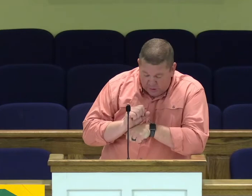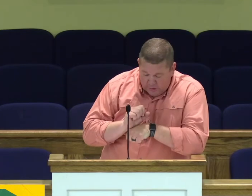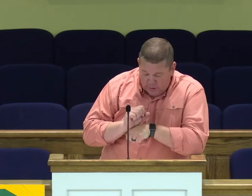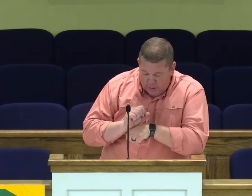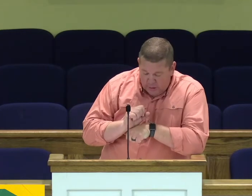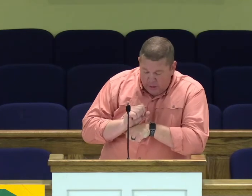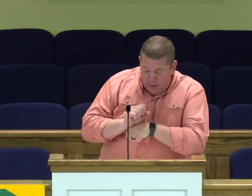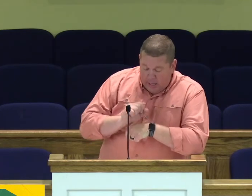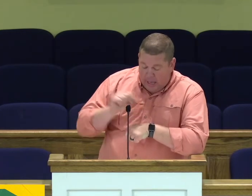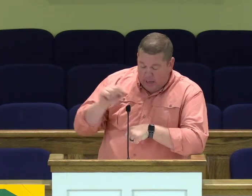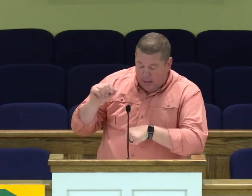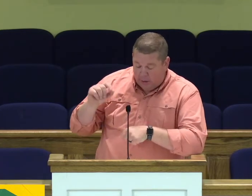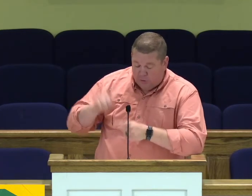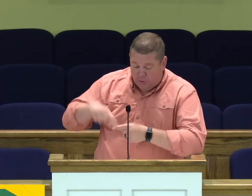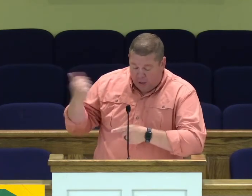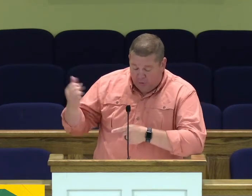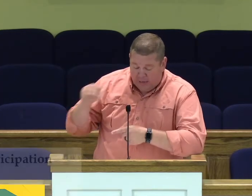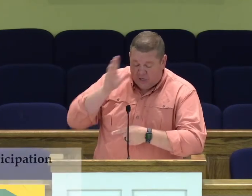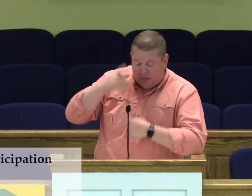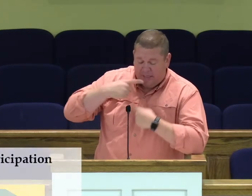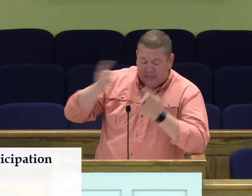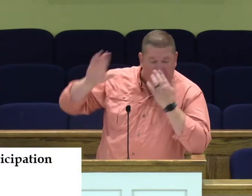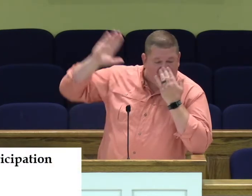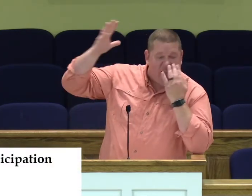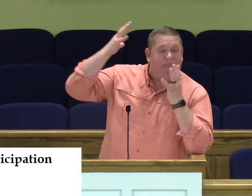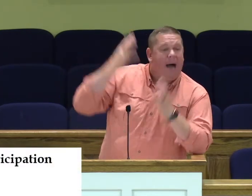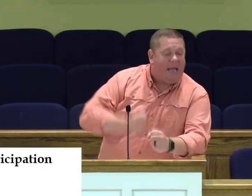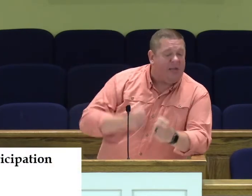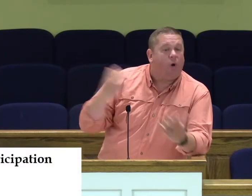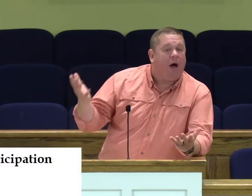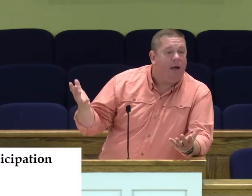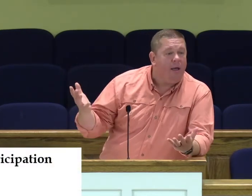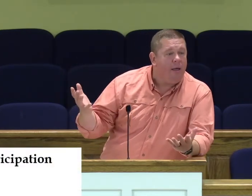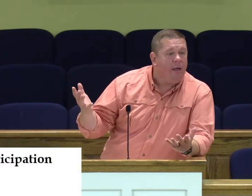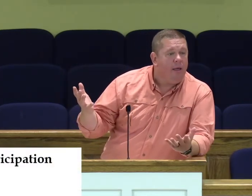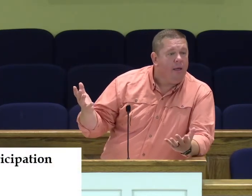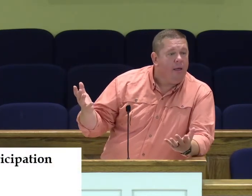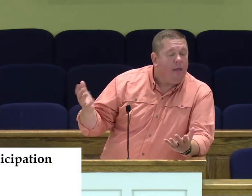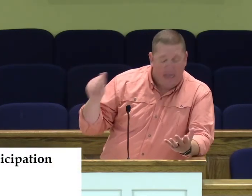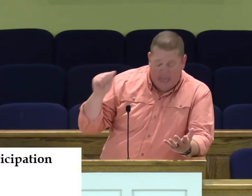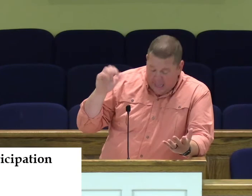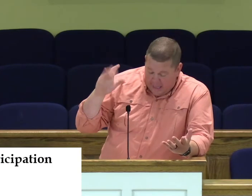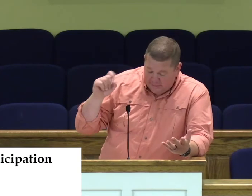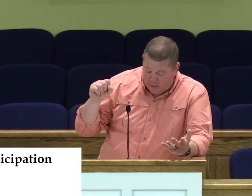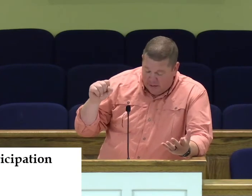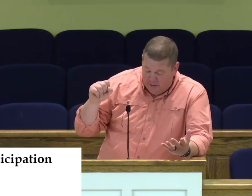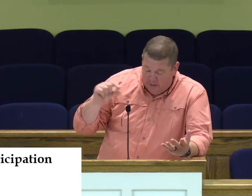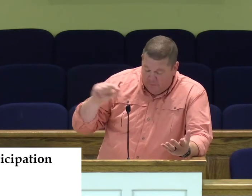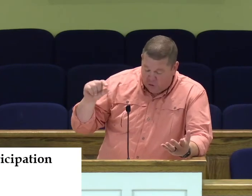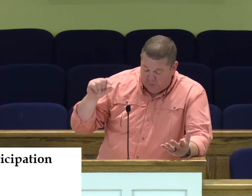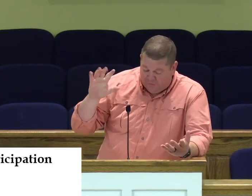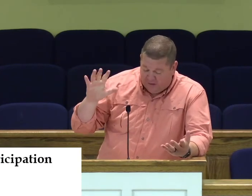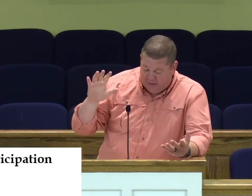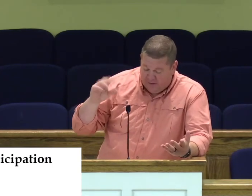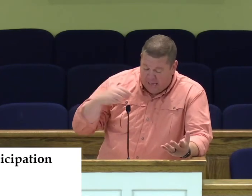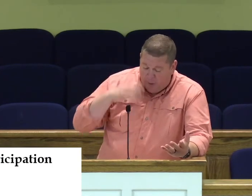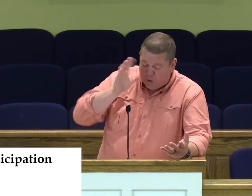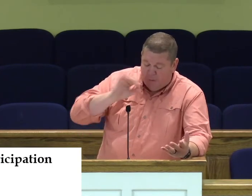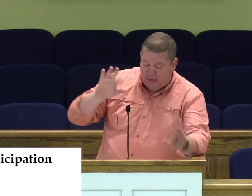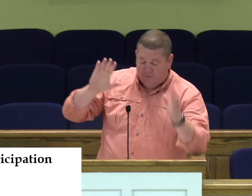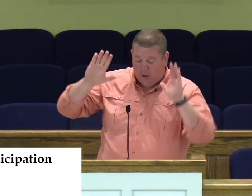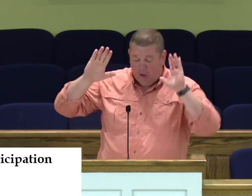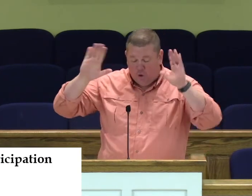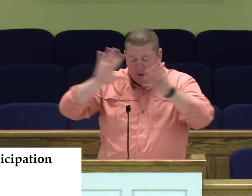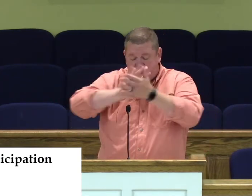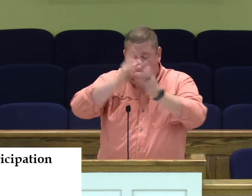works to another, and shall declare thy mighty what? Acts, all right, verse number 5, and I will